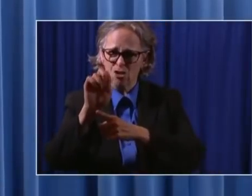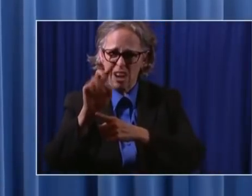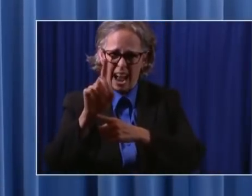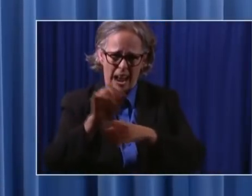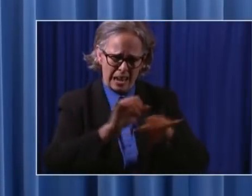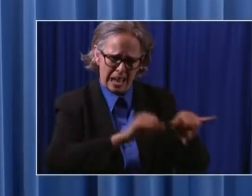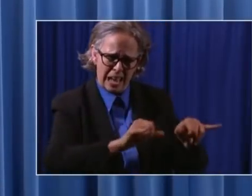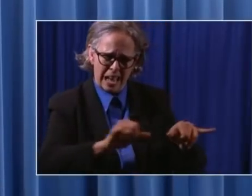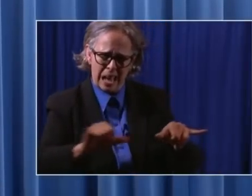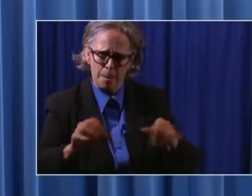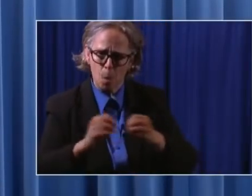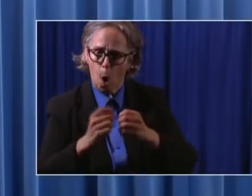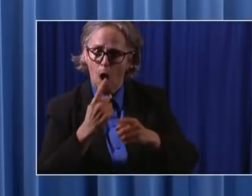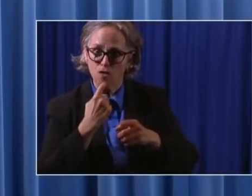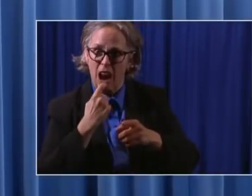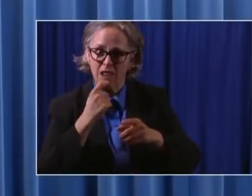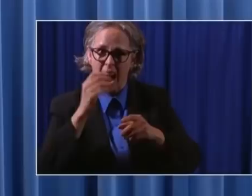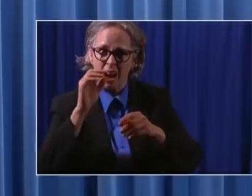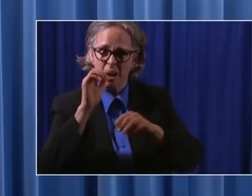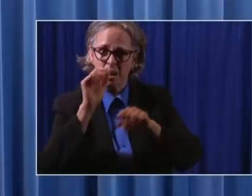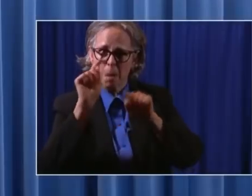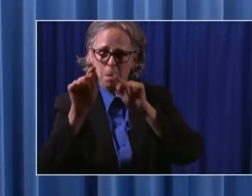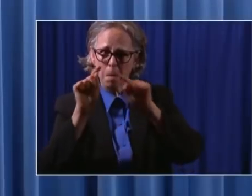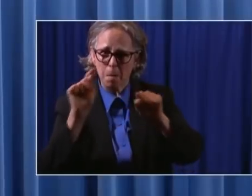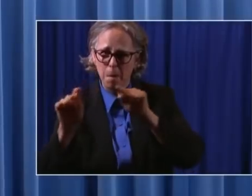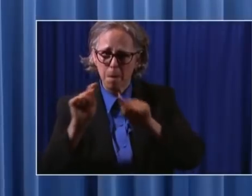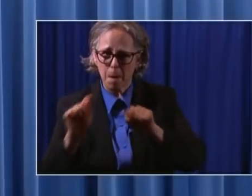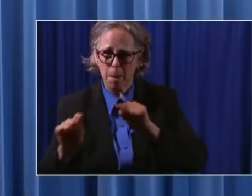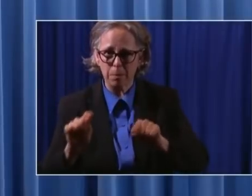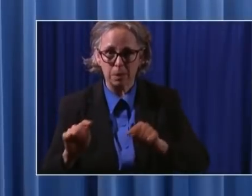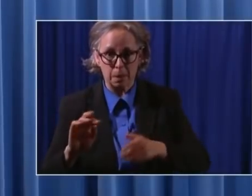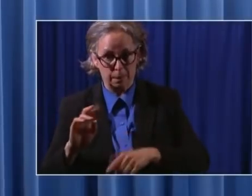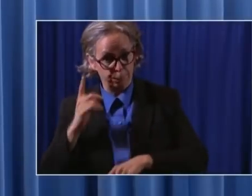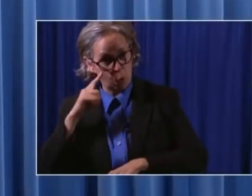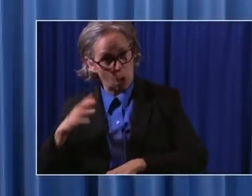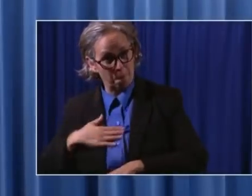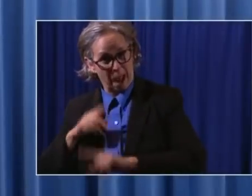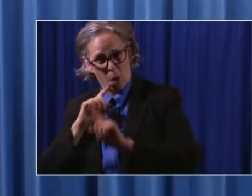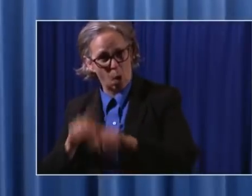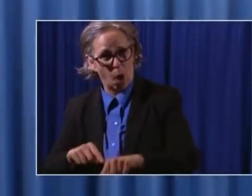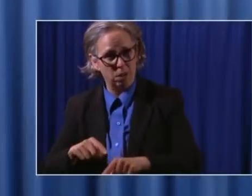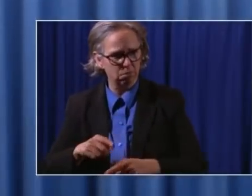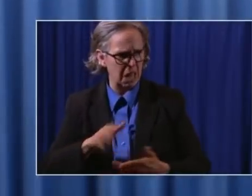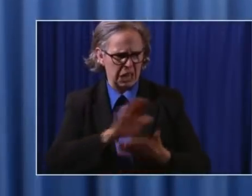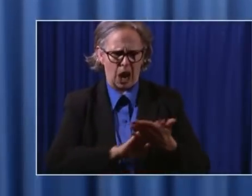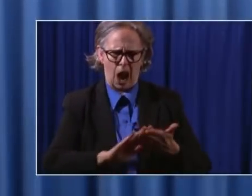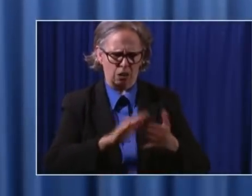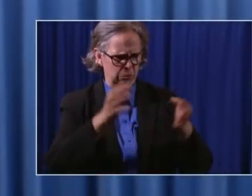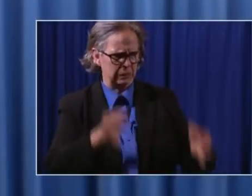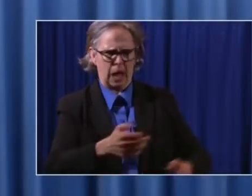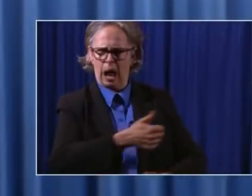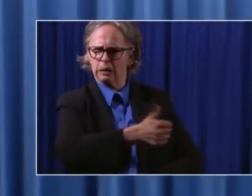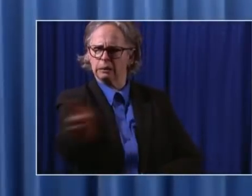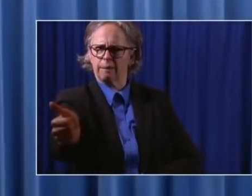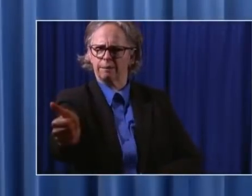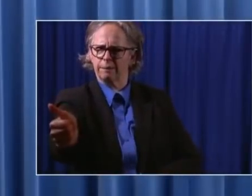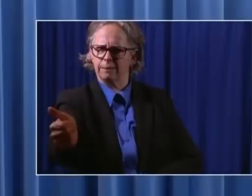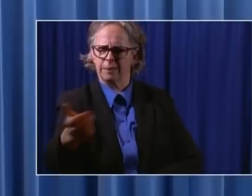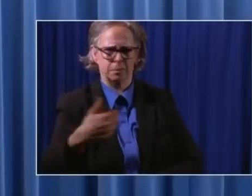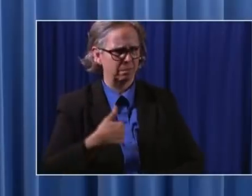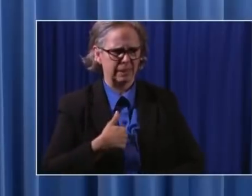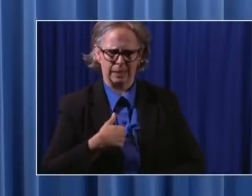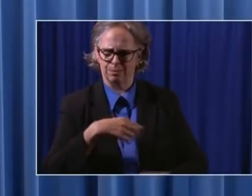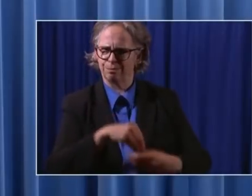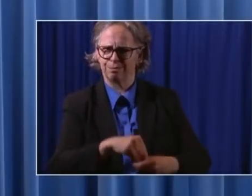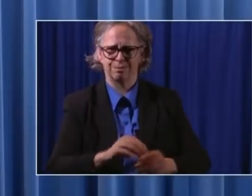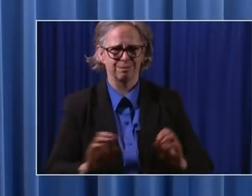like I said, it's not going to take an order. You're going to see colleges that are going to be dealing with their customers and their clients, and people